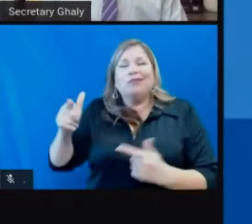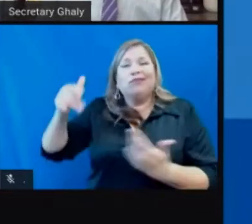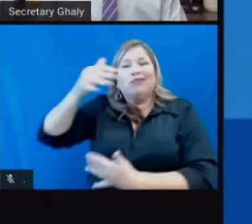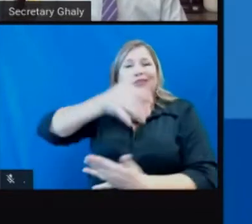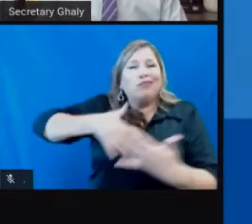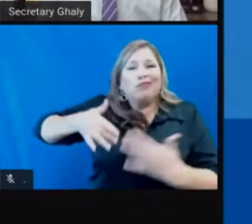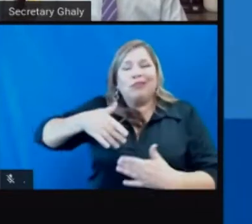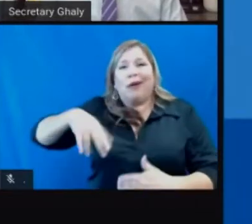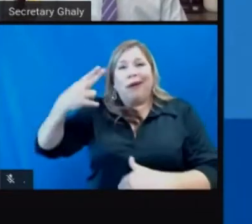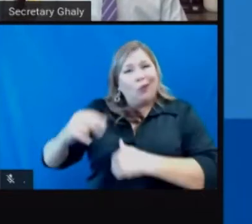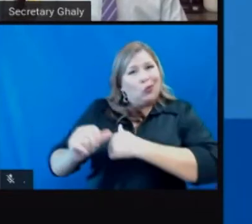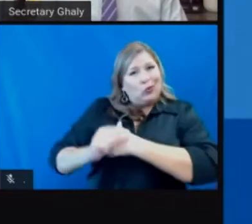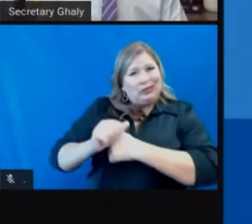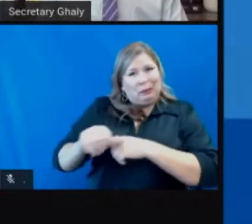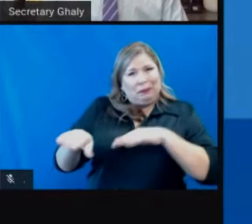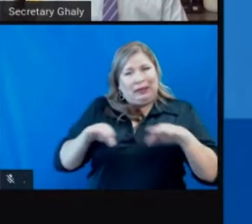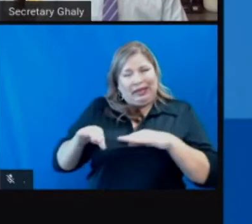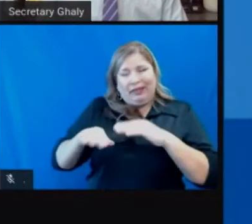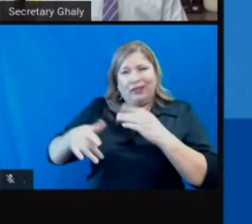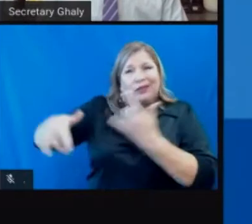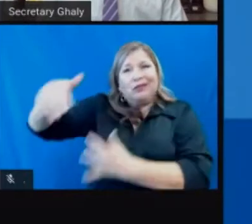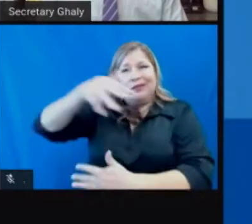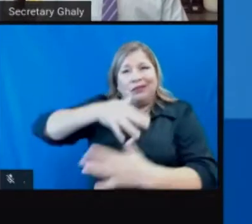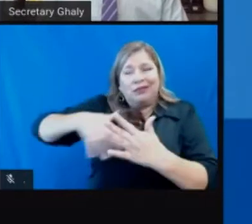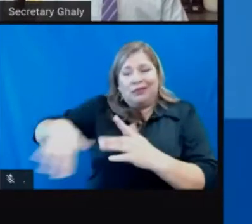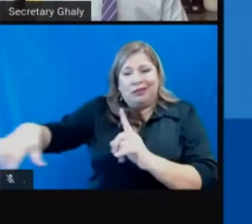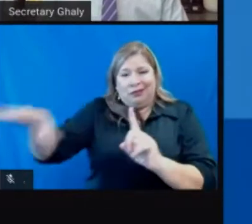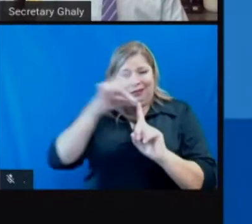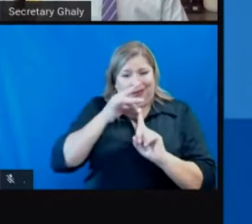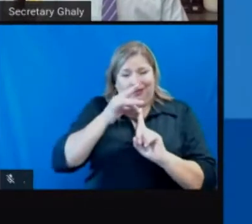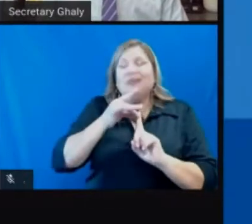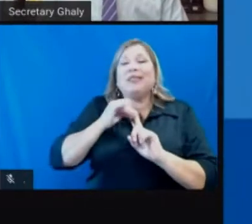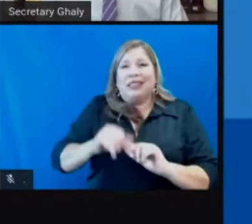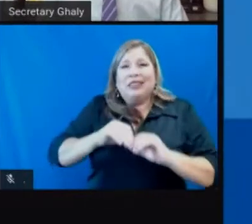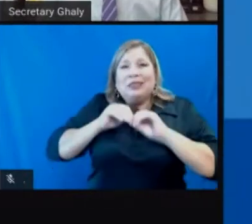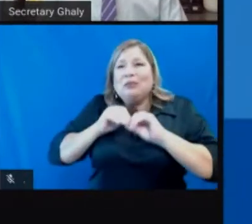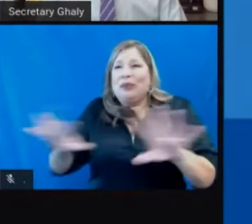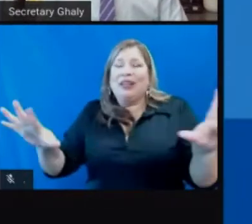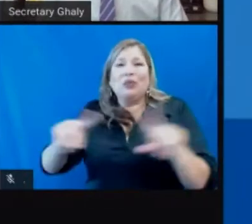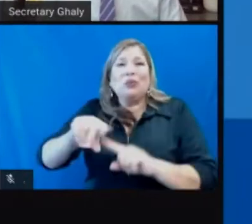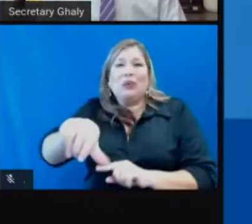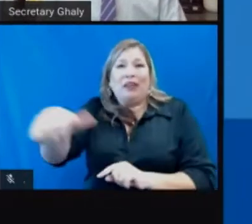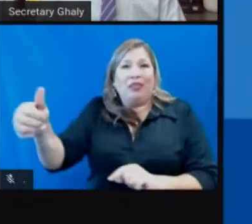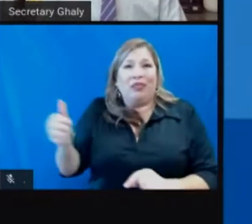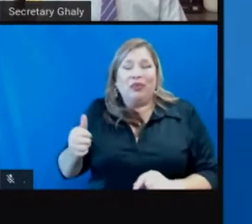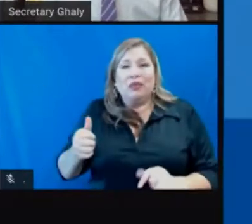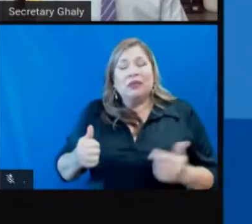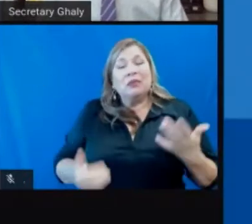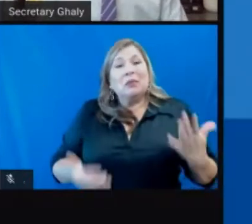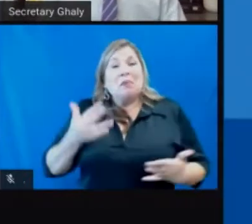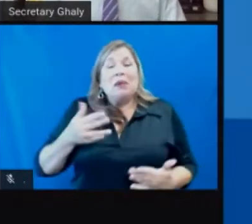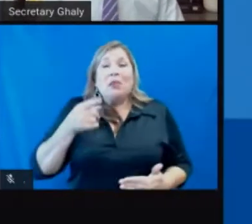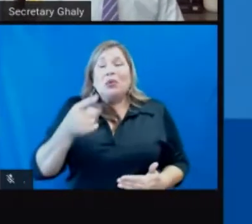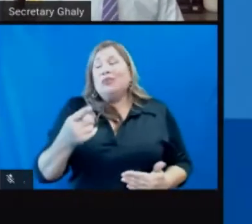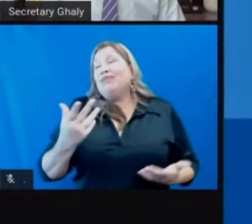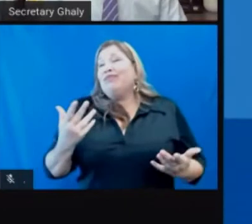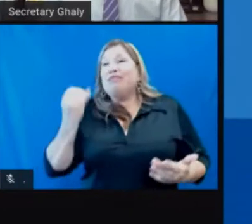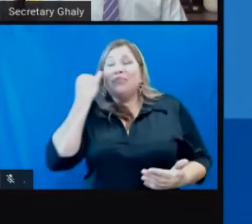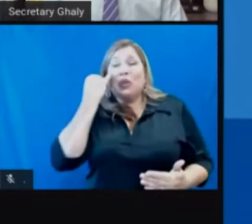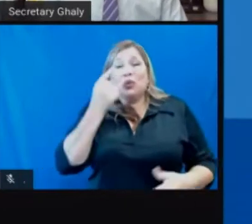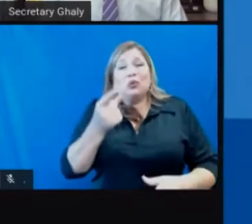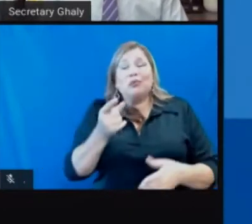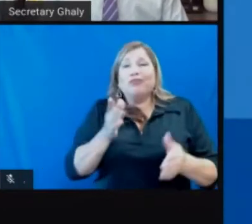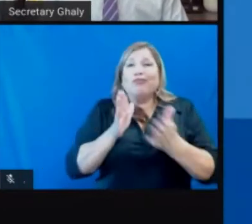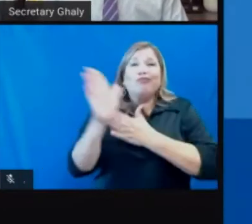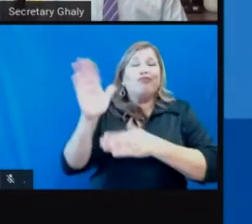behaviors, that those infections can quickly spread to other settings. Maybe you're a worker who's out at